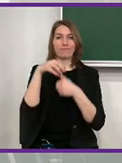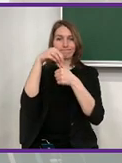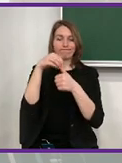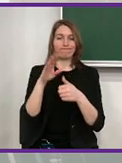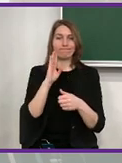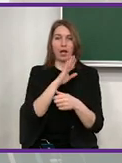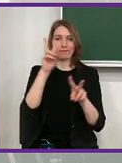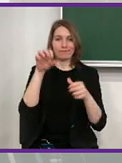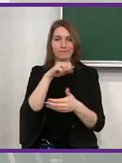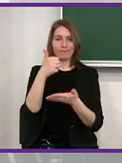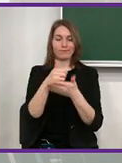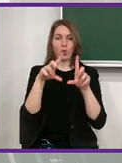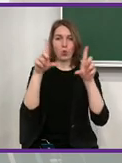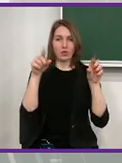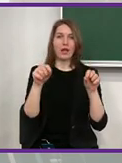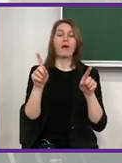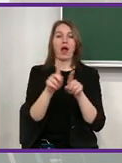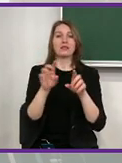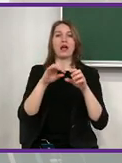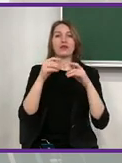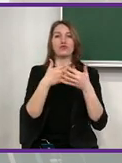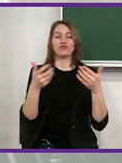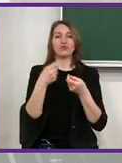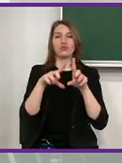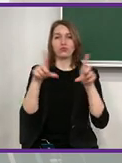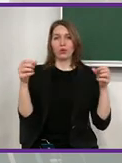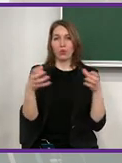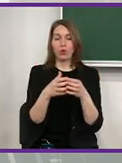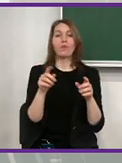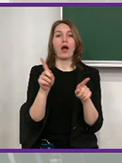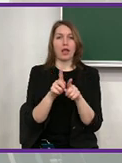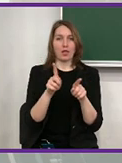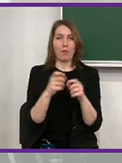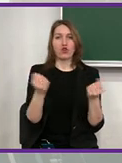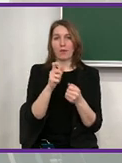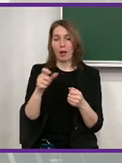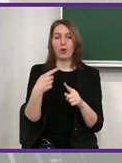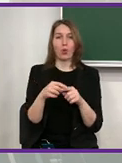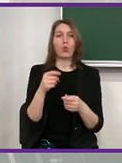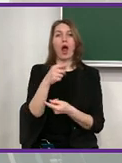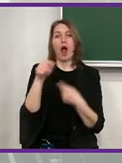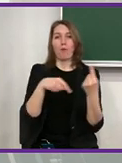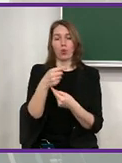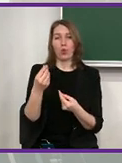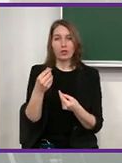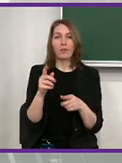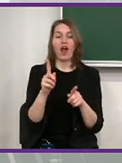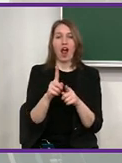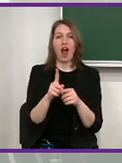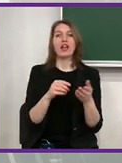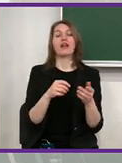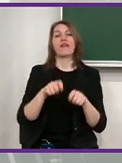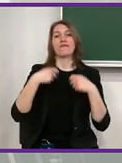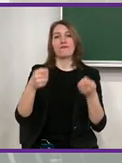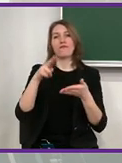euros. The next group of companies will be the main company in a group of companies that meets the